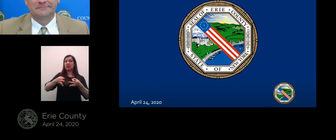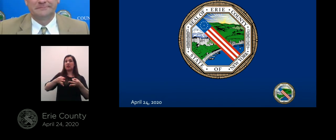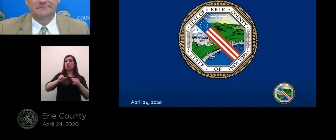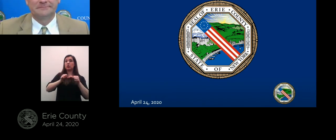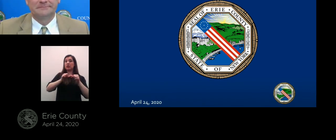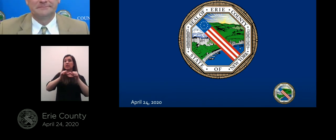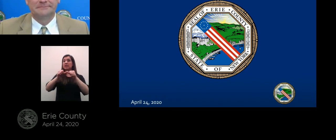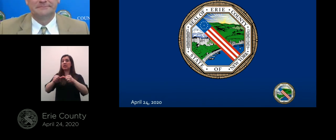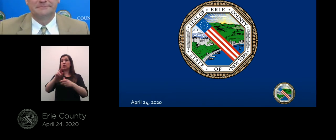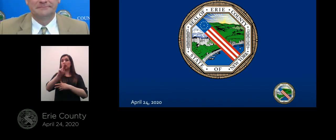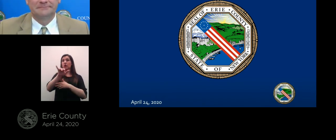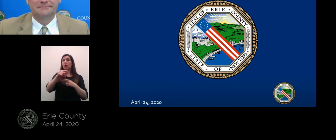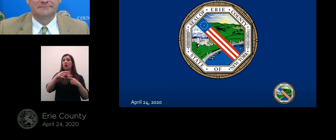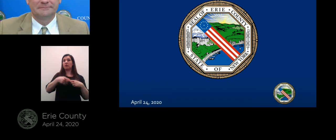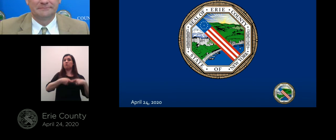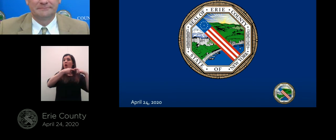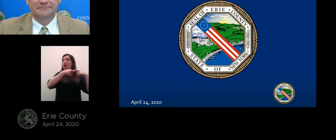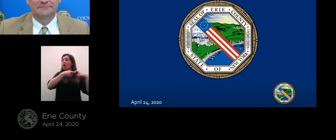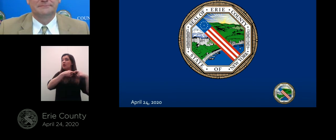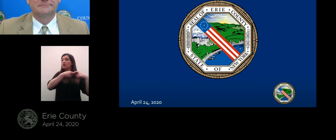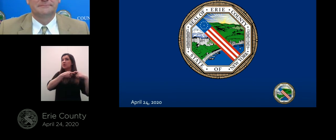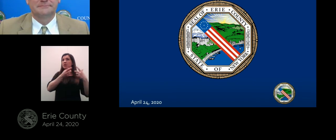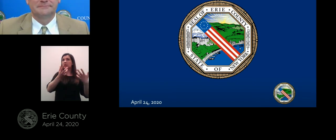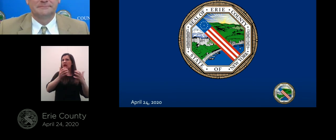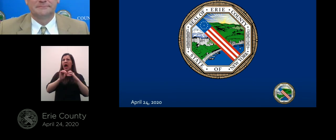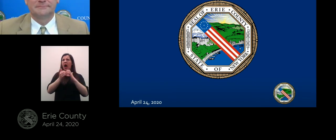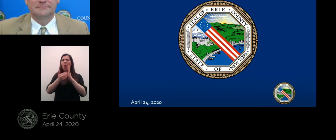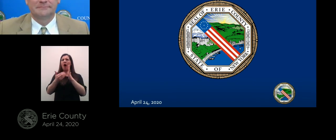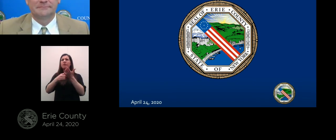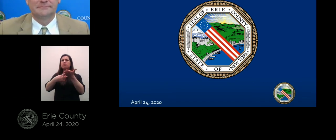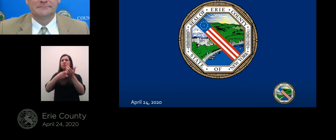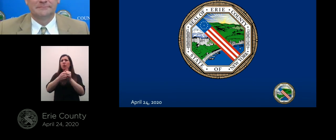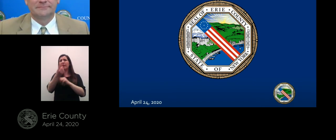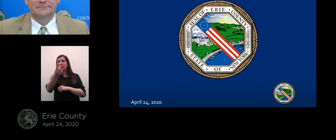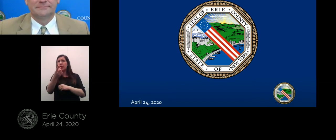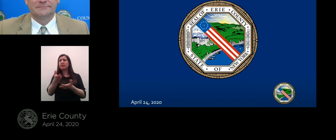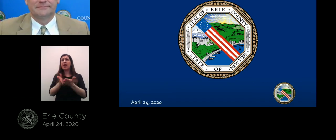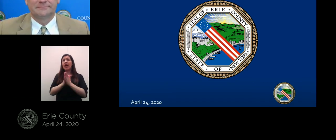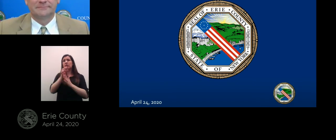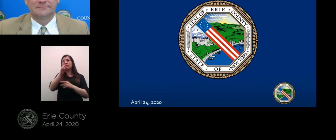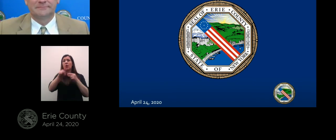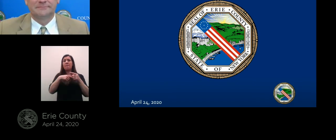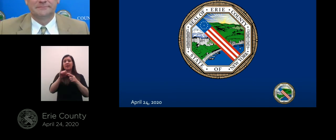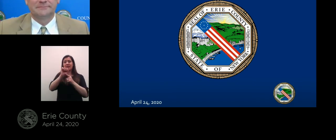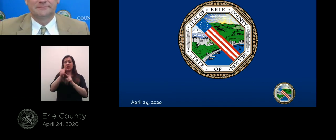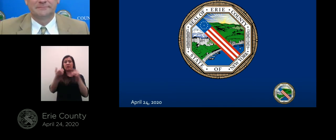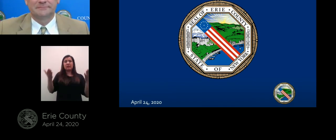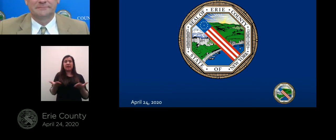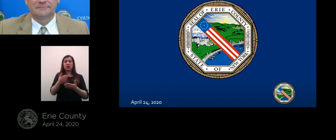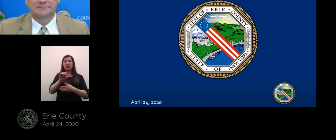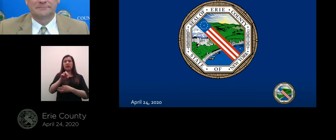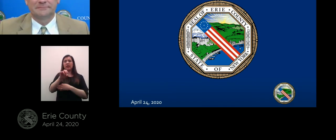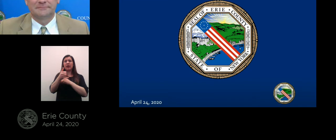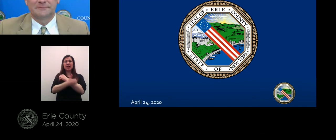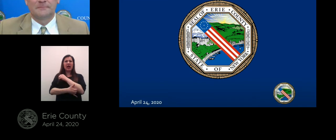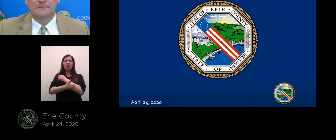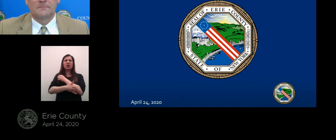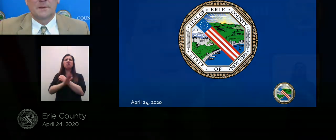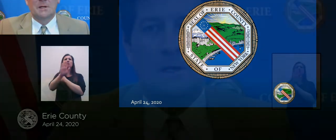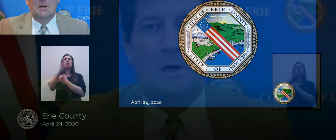pause. How often is he in communication with you? And if he asks you about the situation here in Erie County, what would you